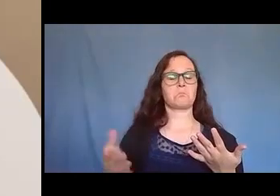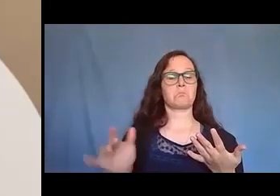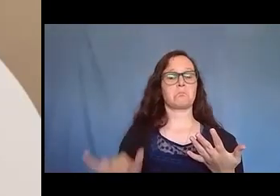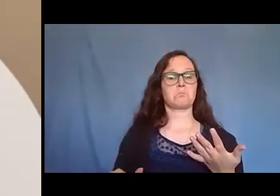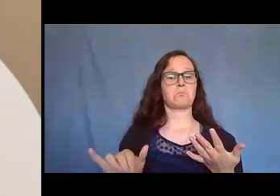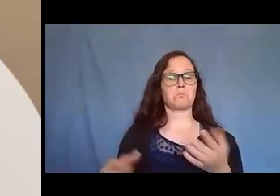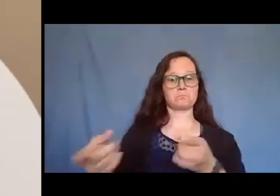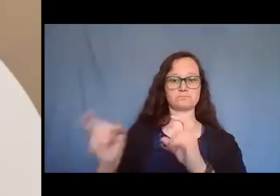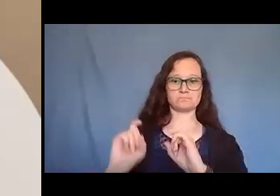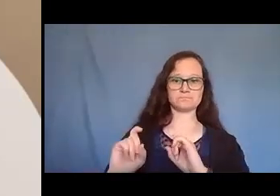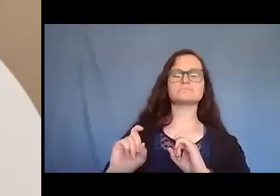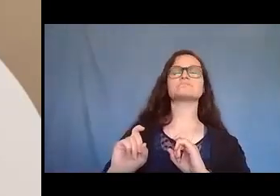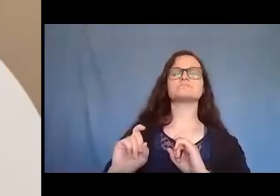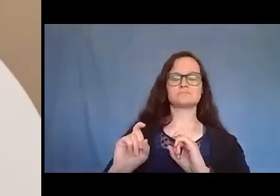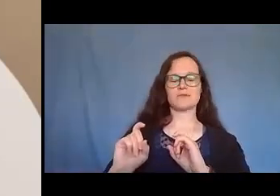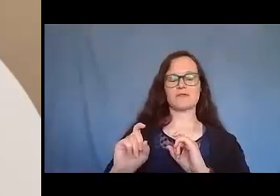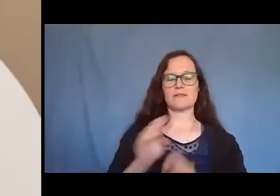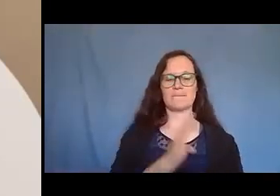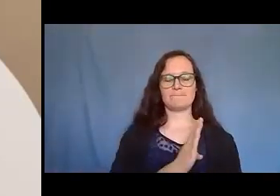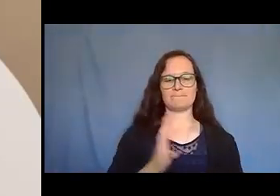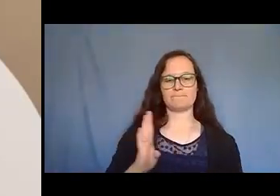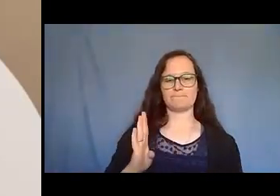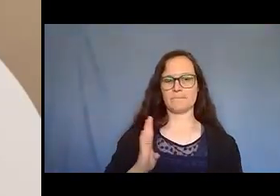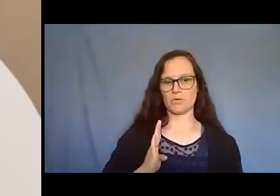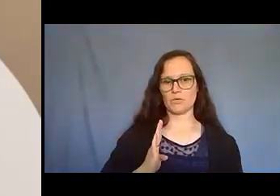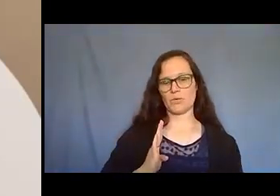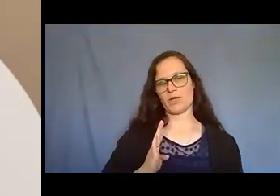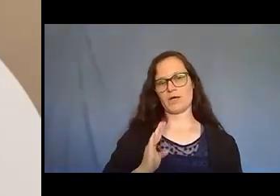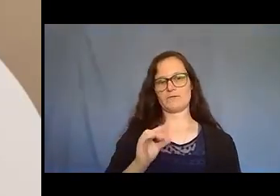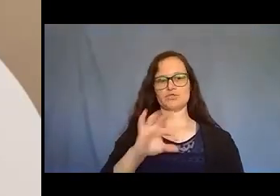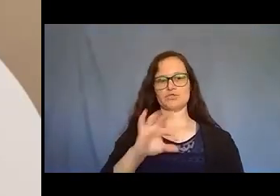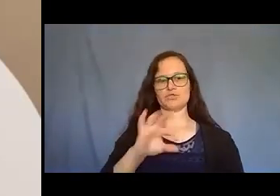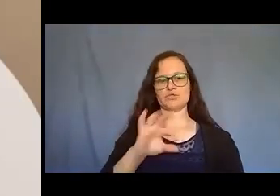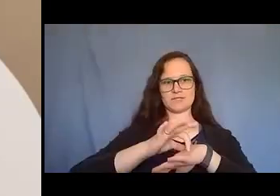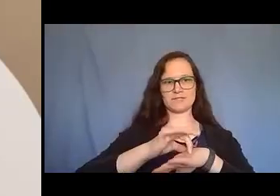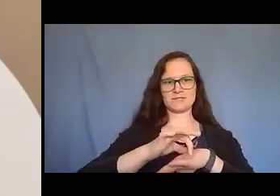New Mexico Bureau of Geology's Mineral Museum.